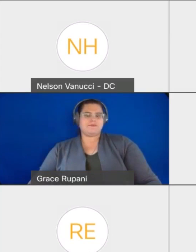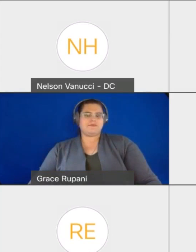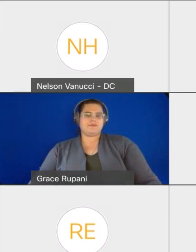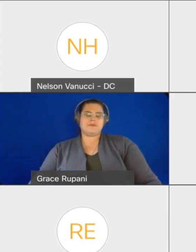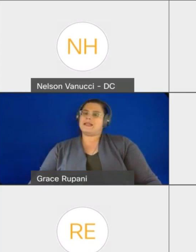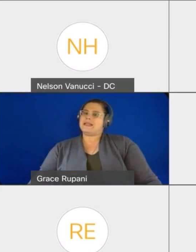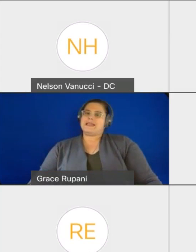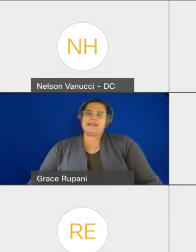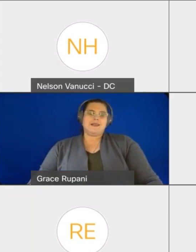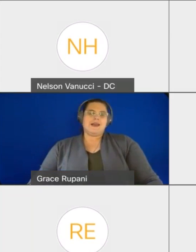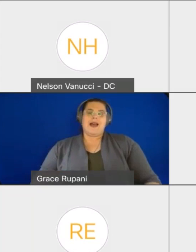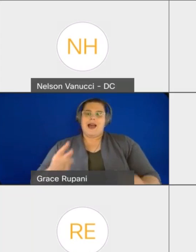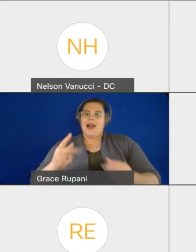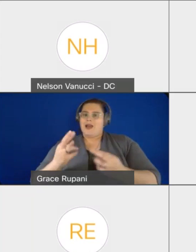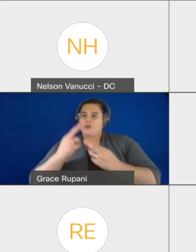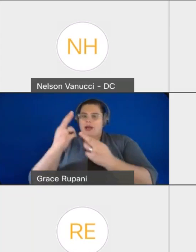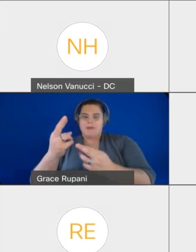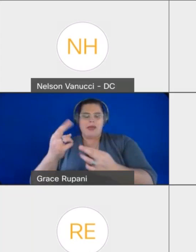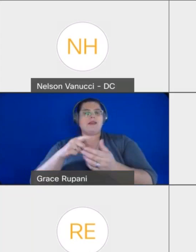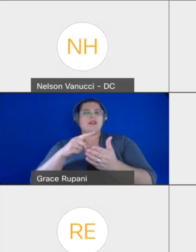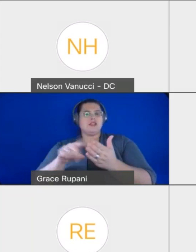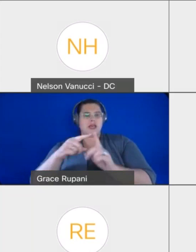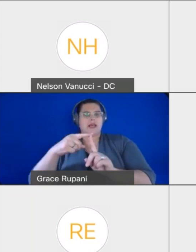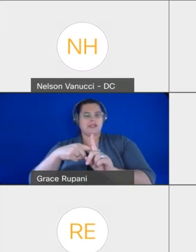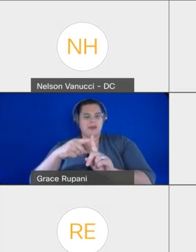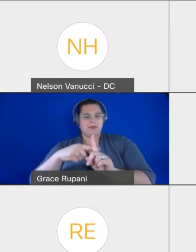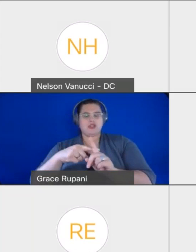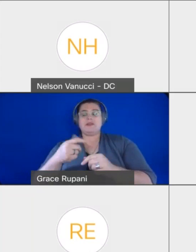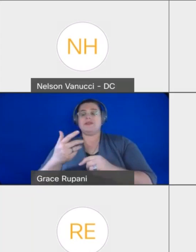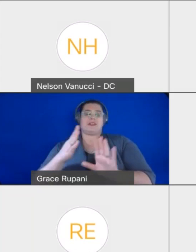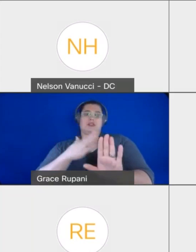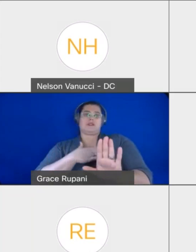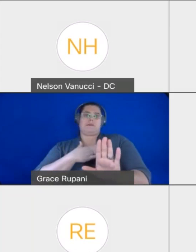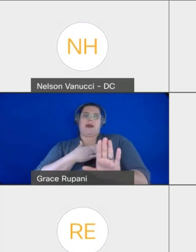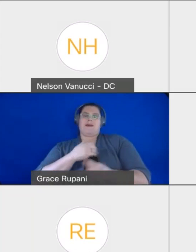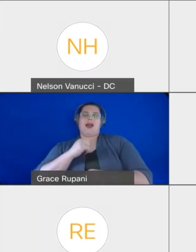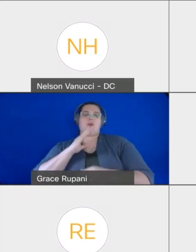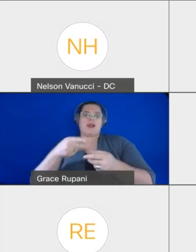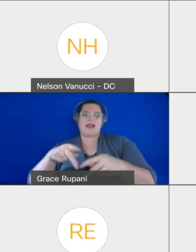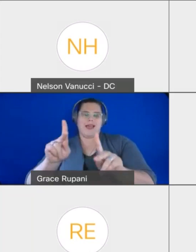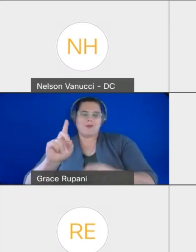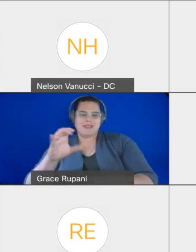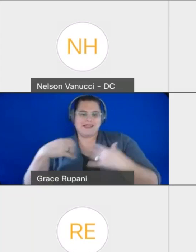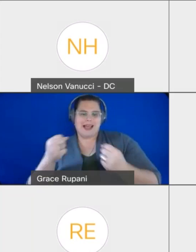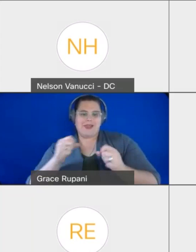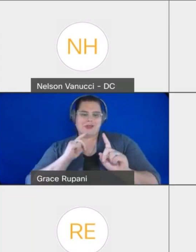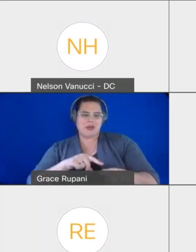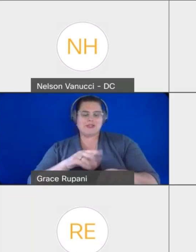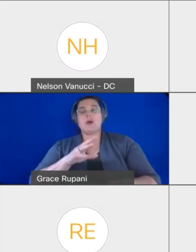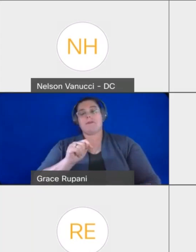their temperature in a place and manner, and this is just me, and I'll allow DC Health to answer, in a place and